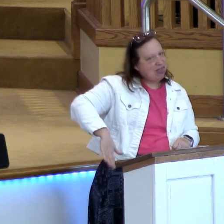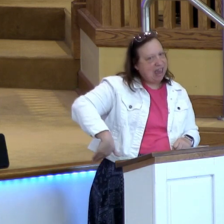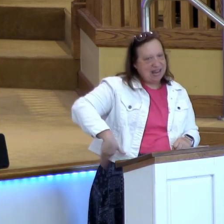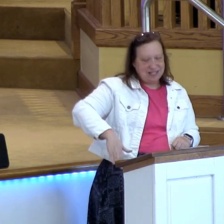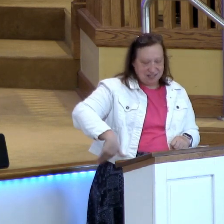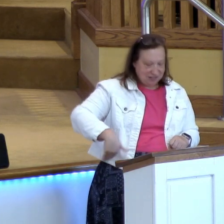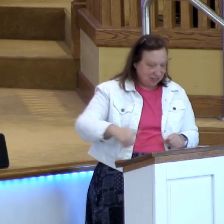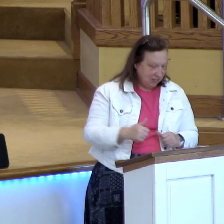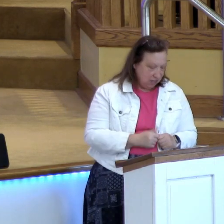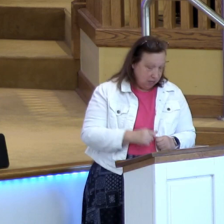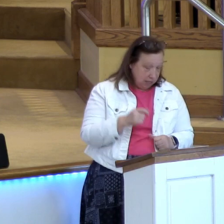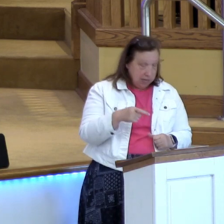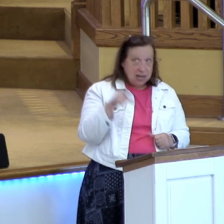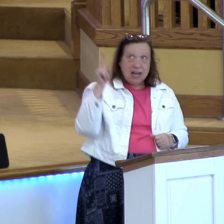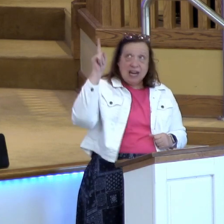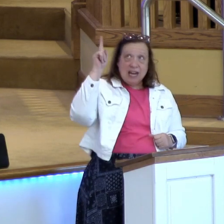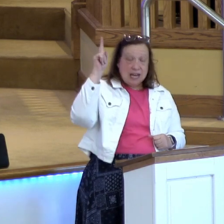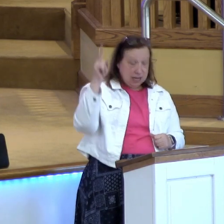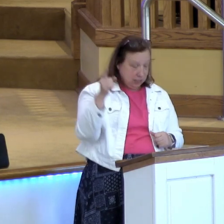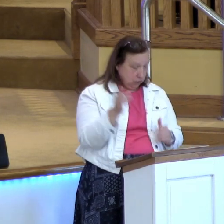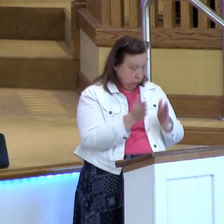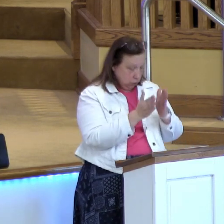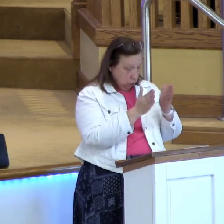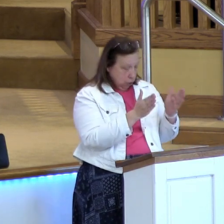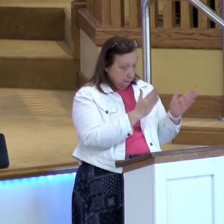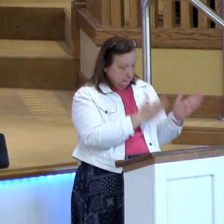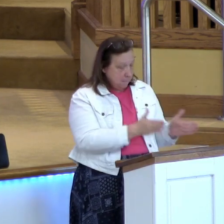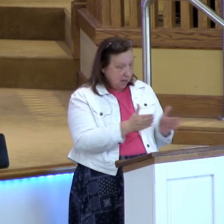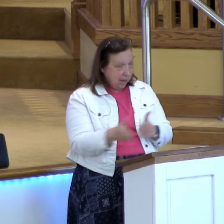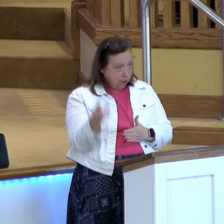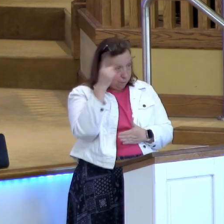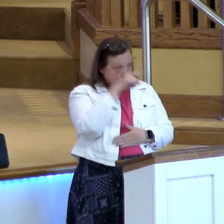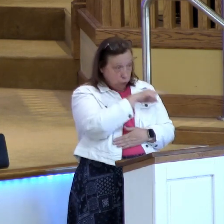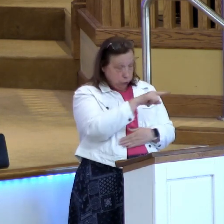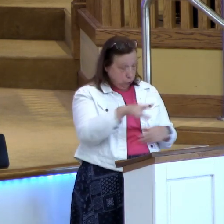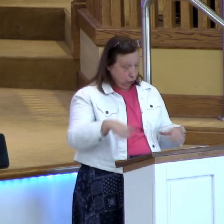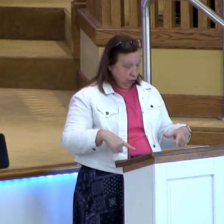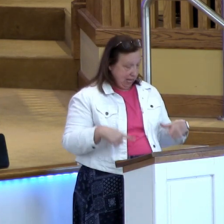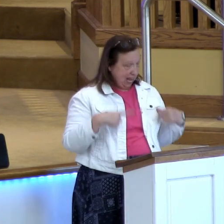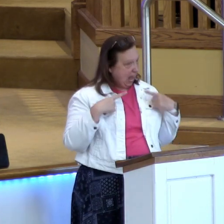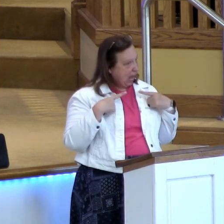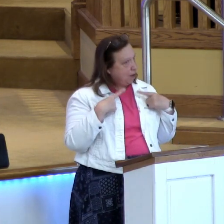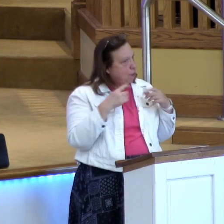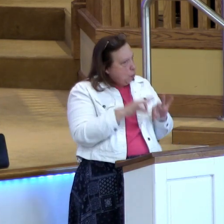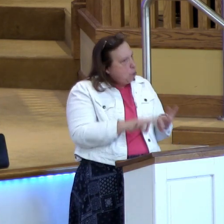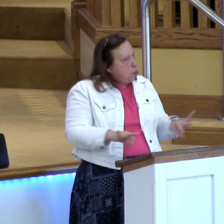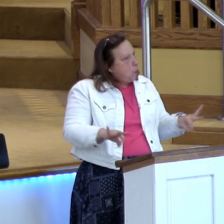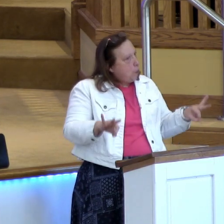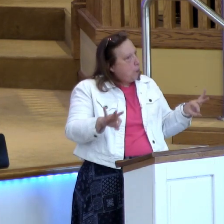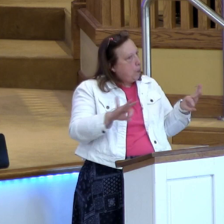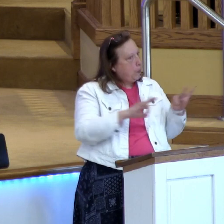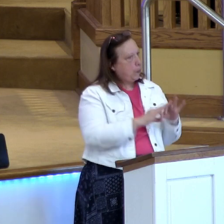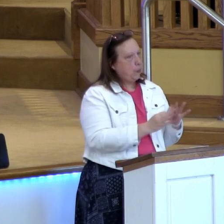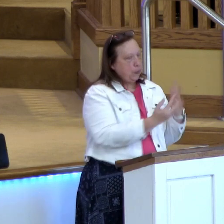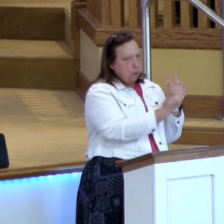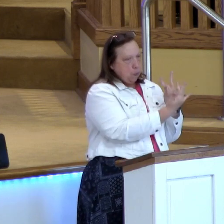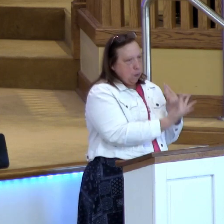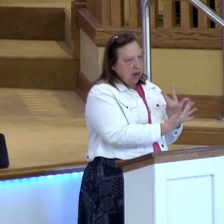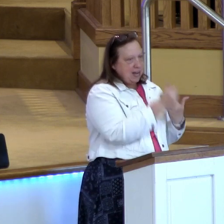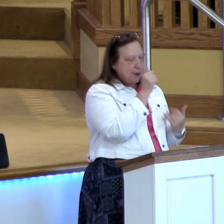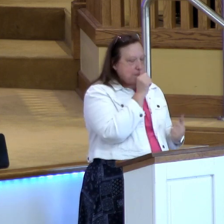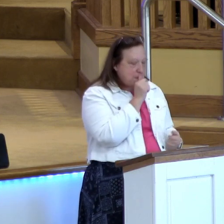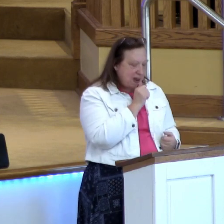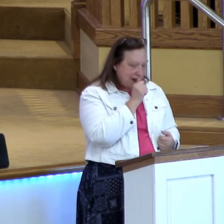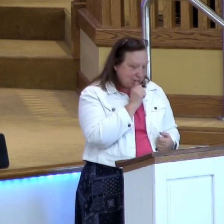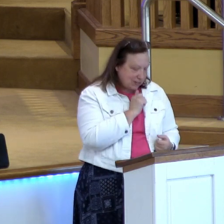late. His plan for your life is worth the wait. In God's